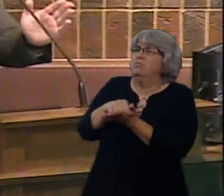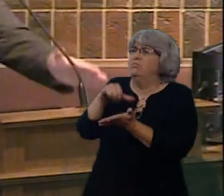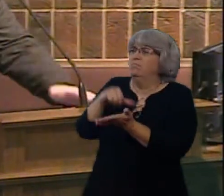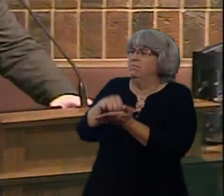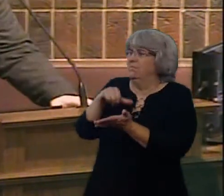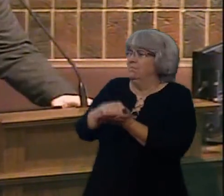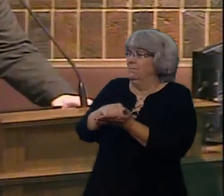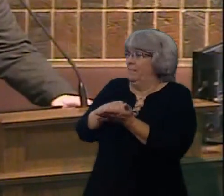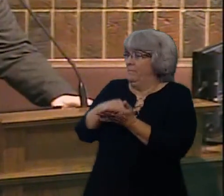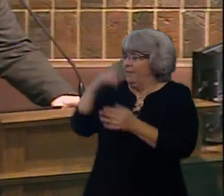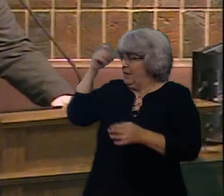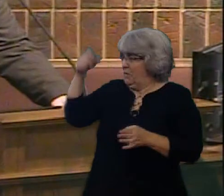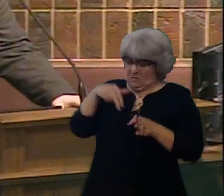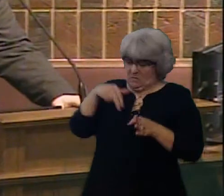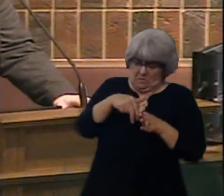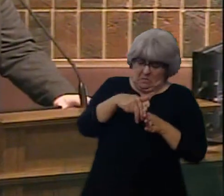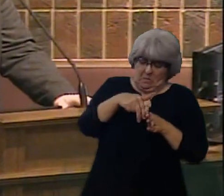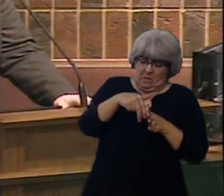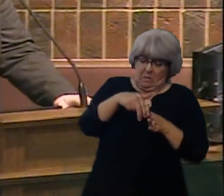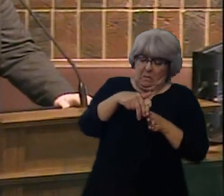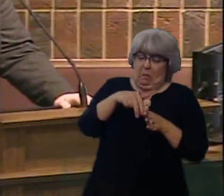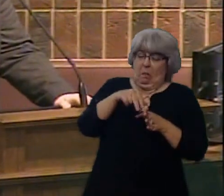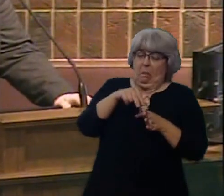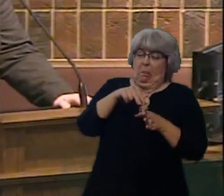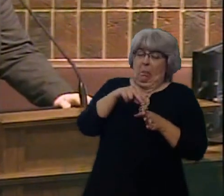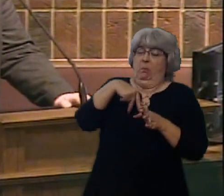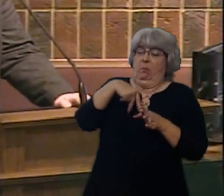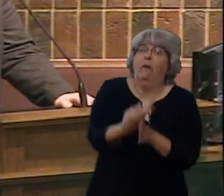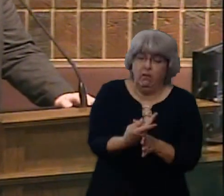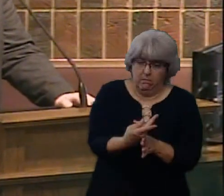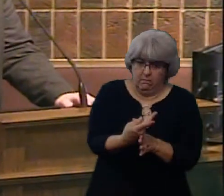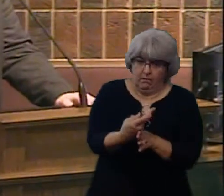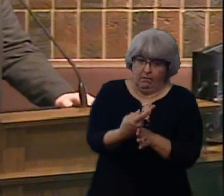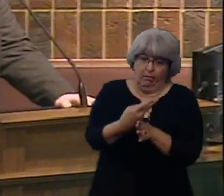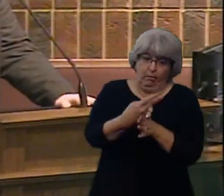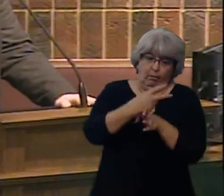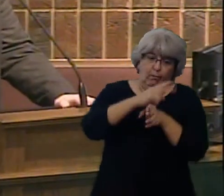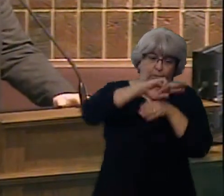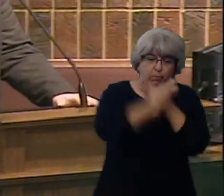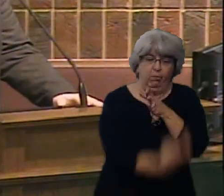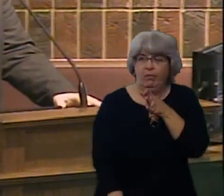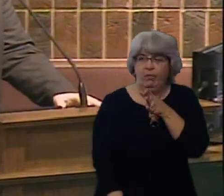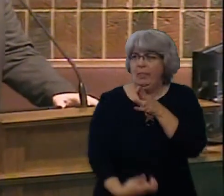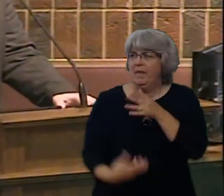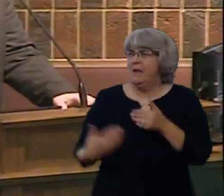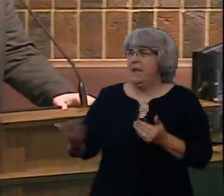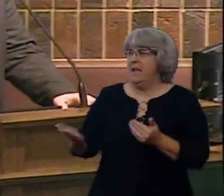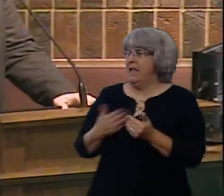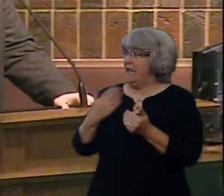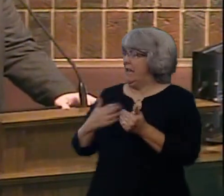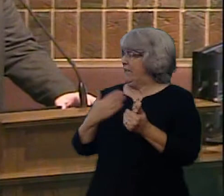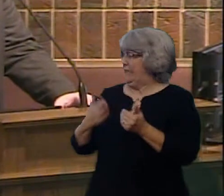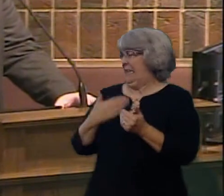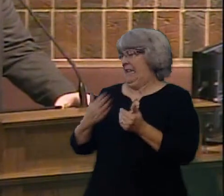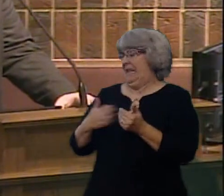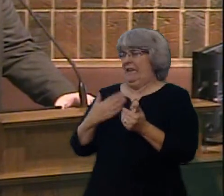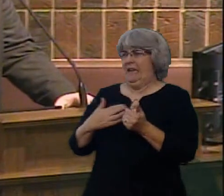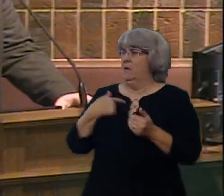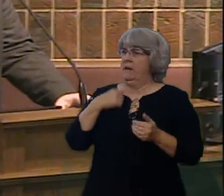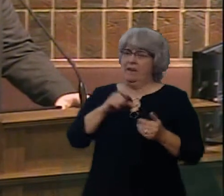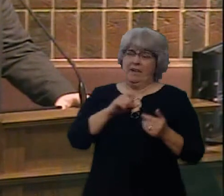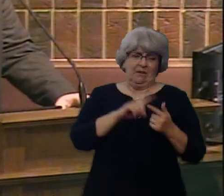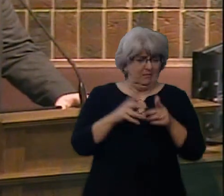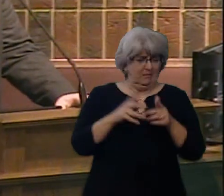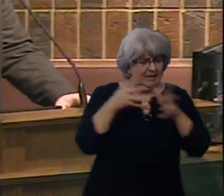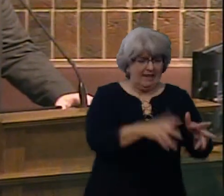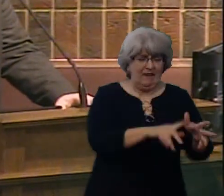so easy to stumble and fall over it. Our goal is to run as far away from sin as is